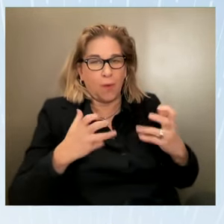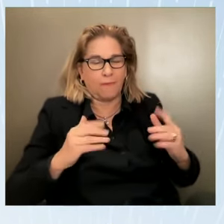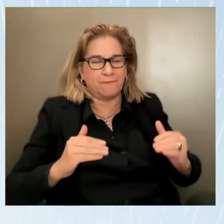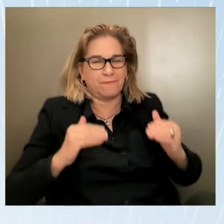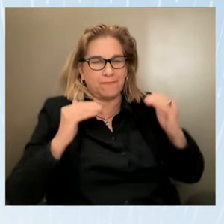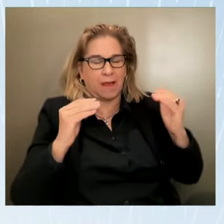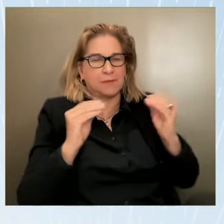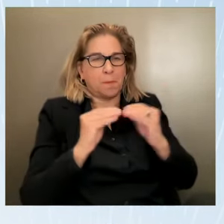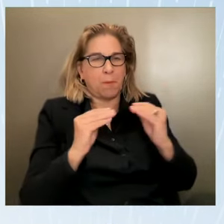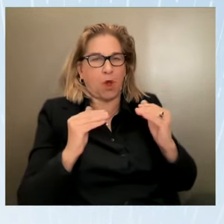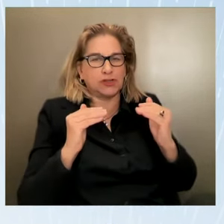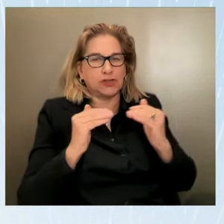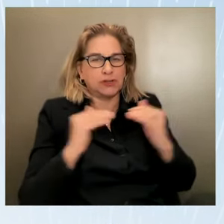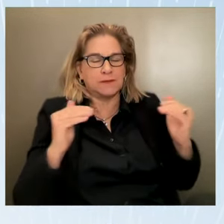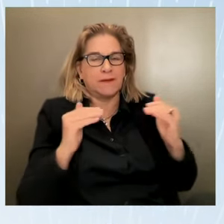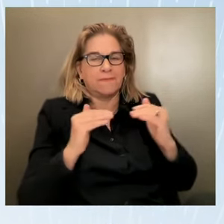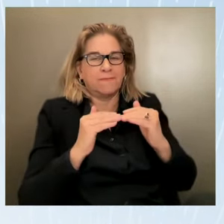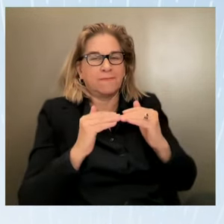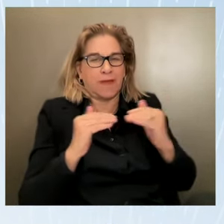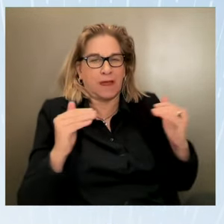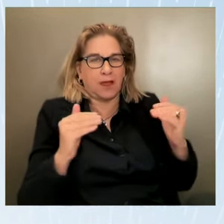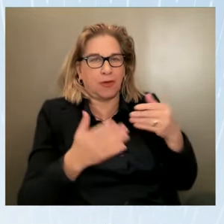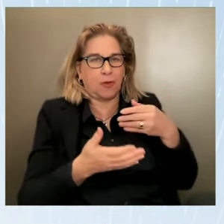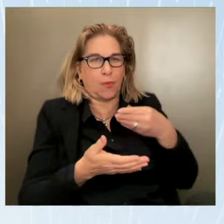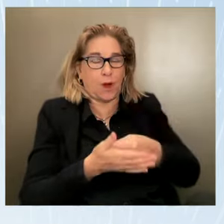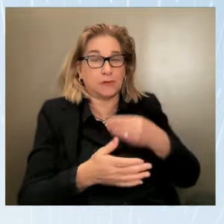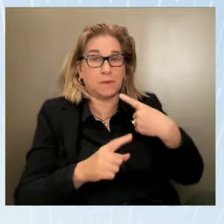forced labor and other forms of exploitation.